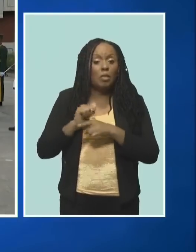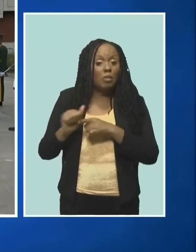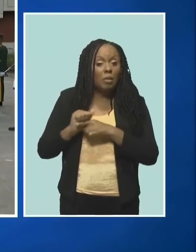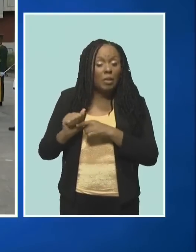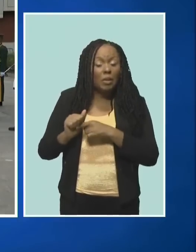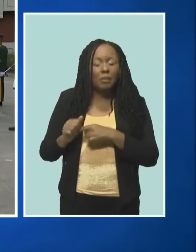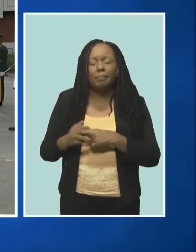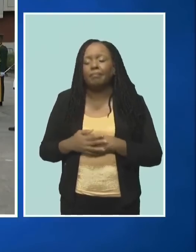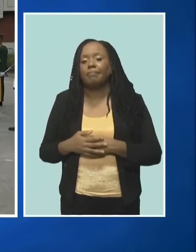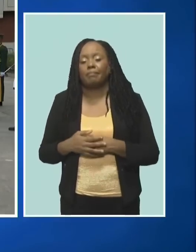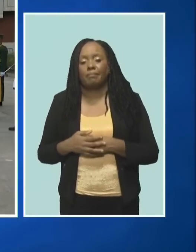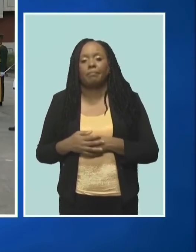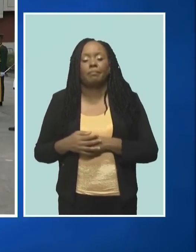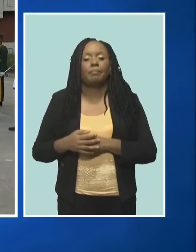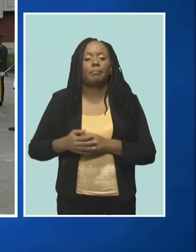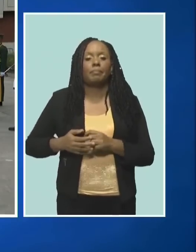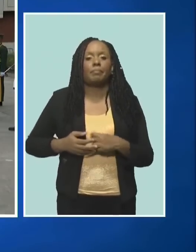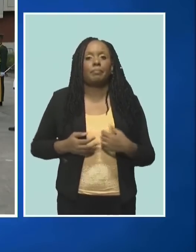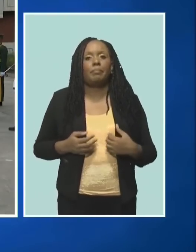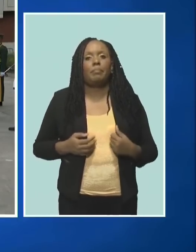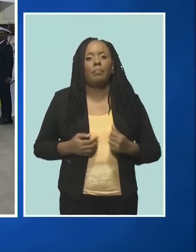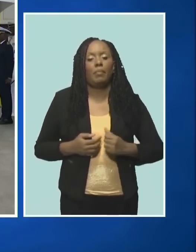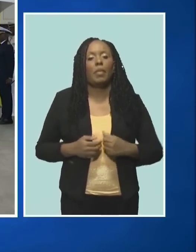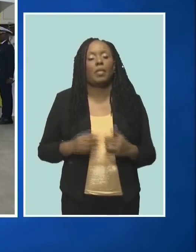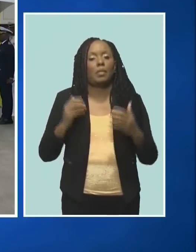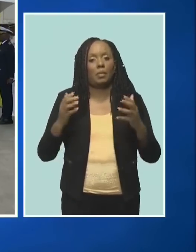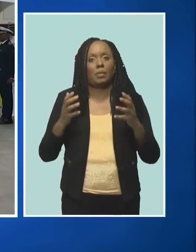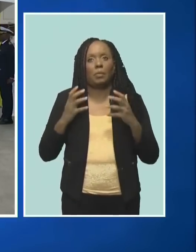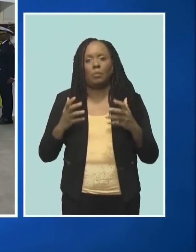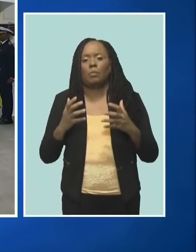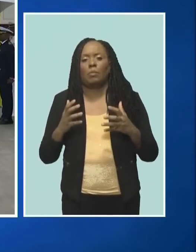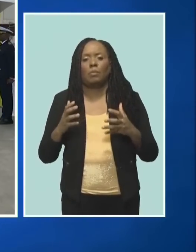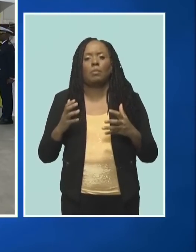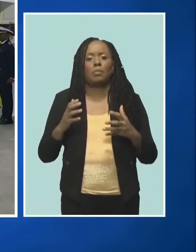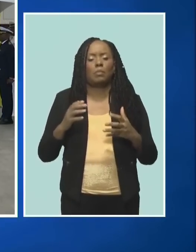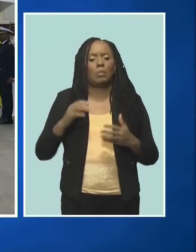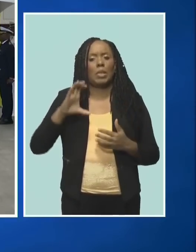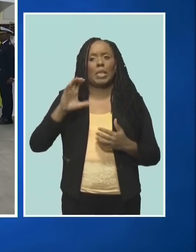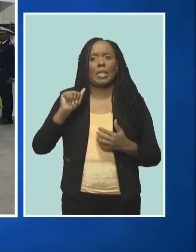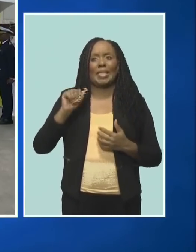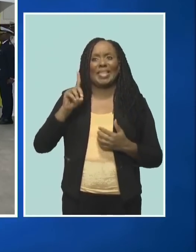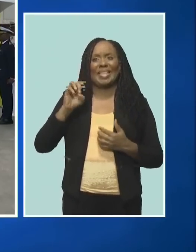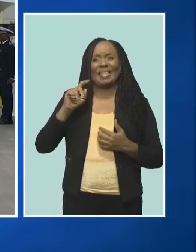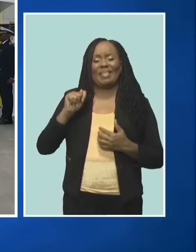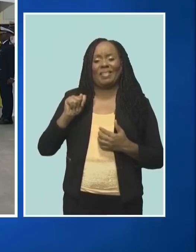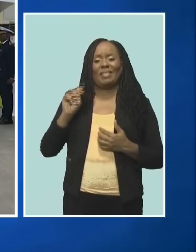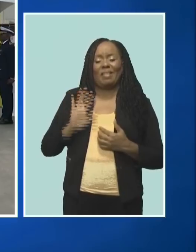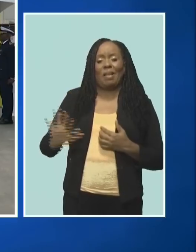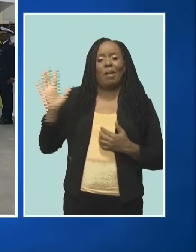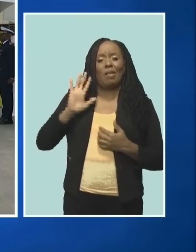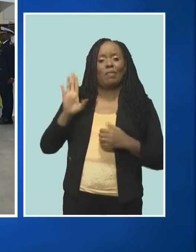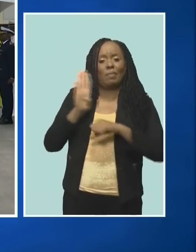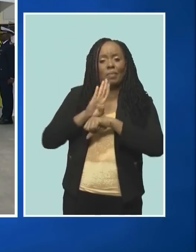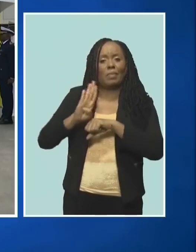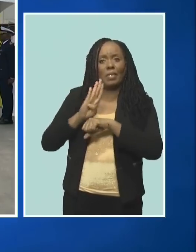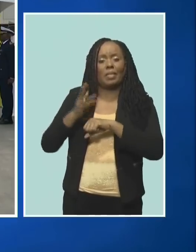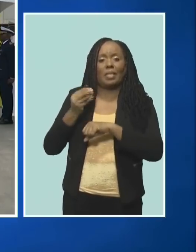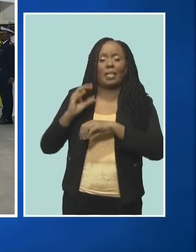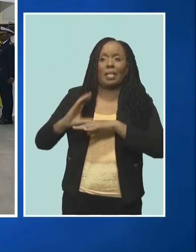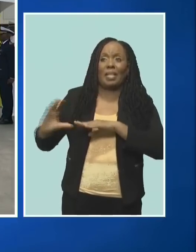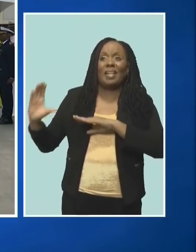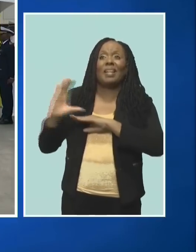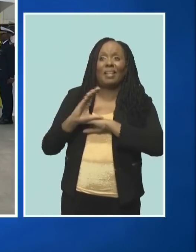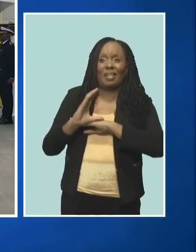It is the Corps' intention to take cadetting to all corners of Barbados and the Caribbean. Rachel